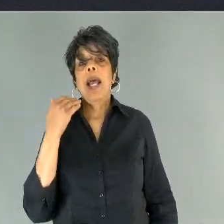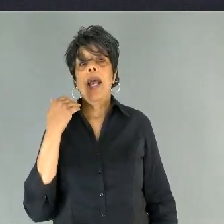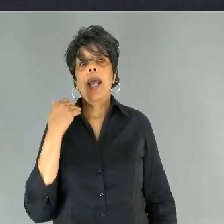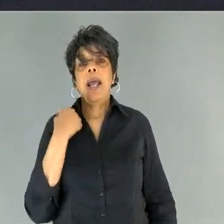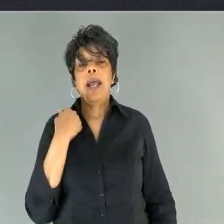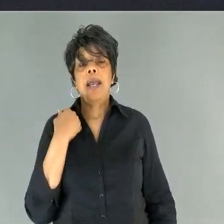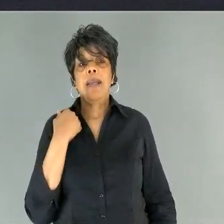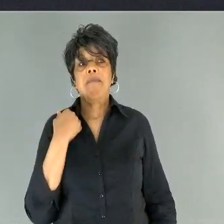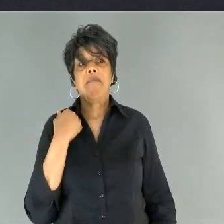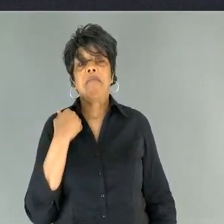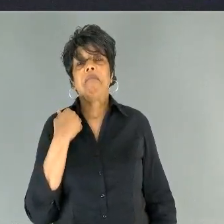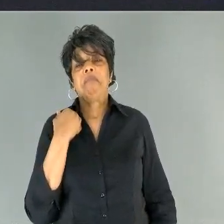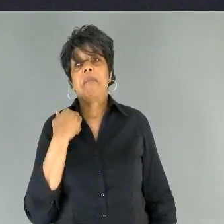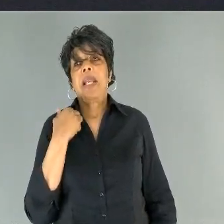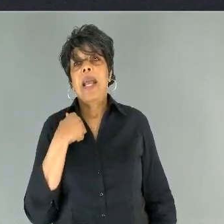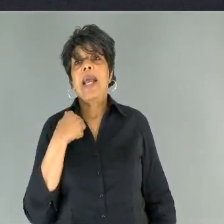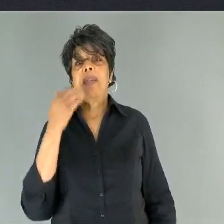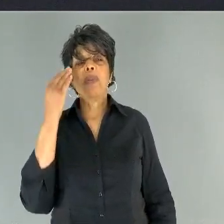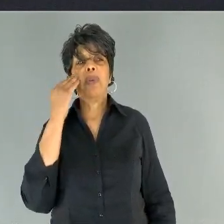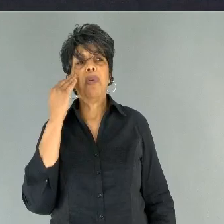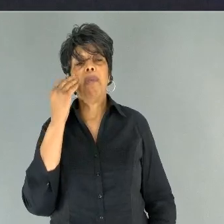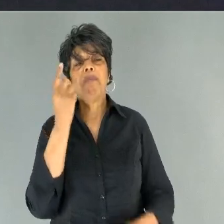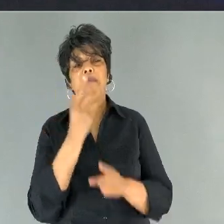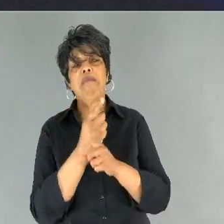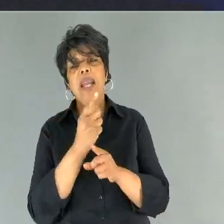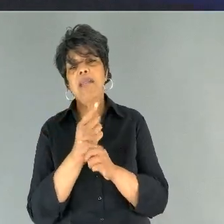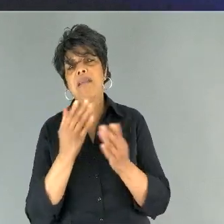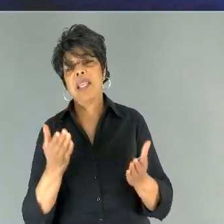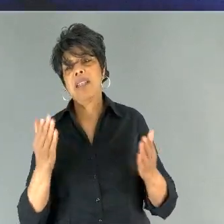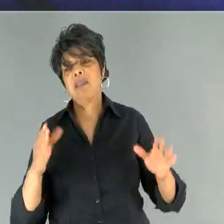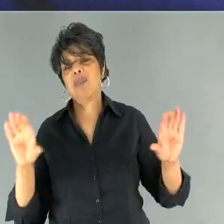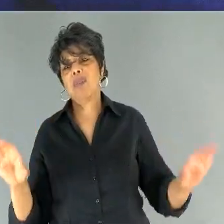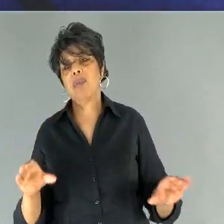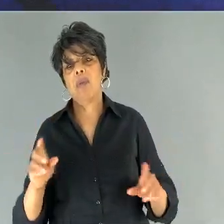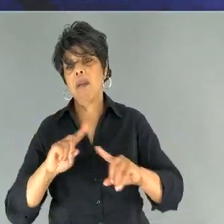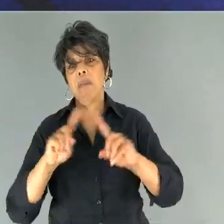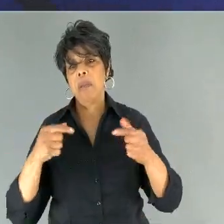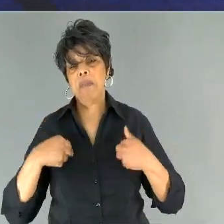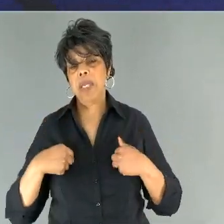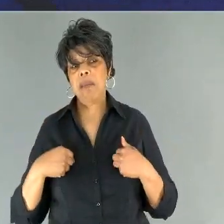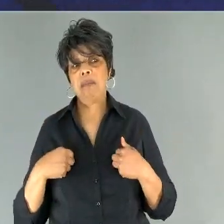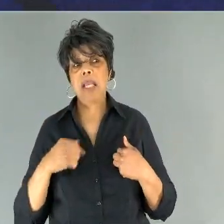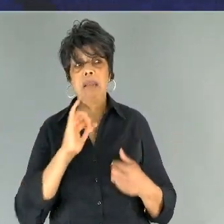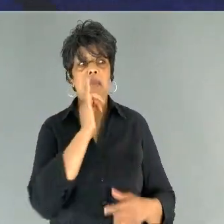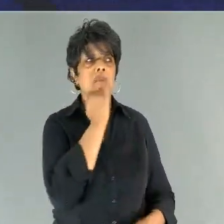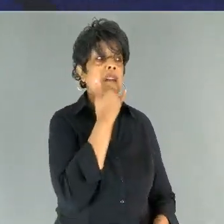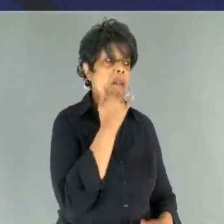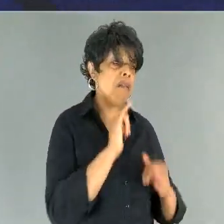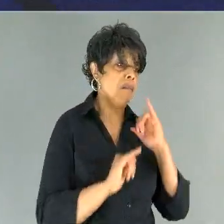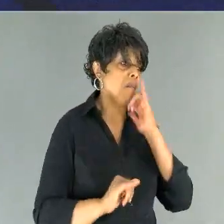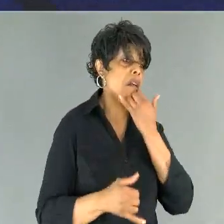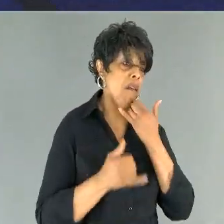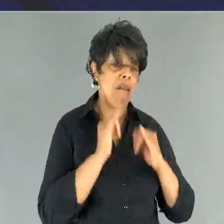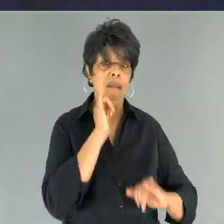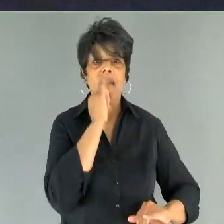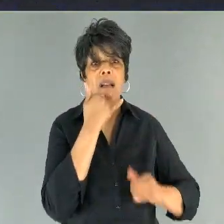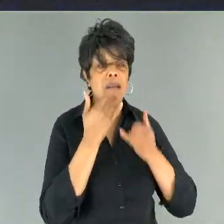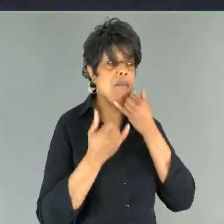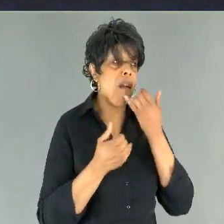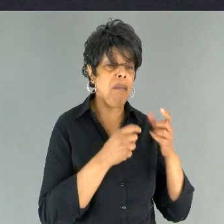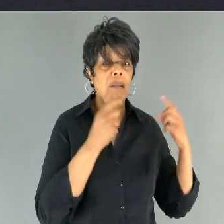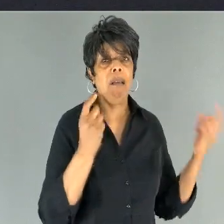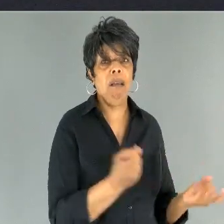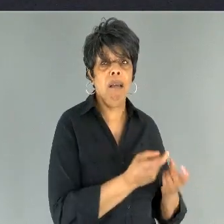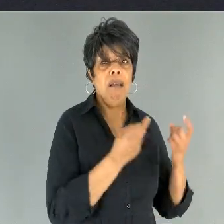still continuing to do wrong, and somebody prayed for me and somebody waited for me